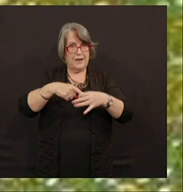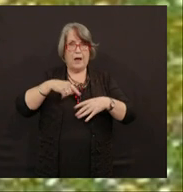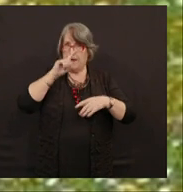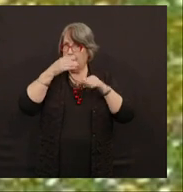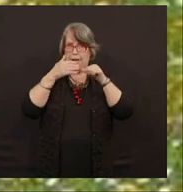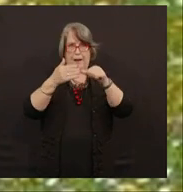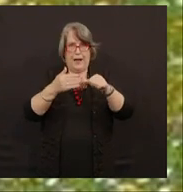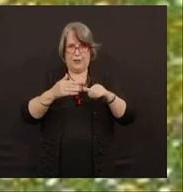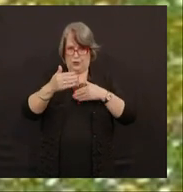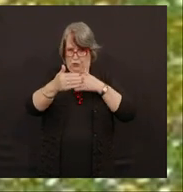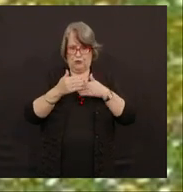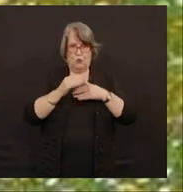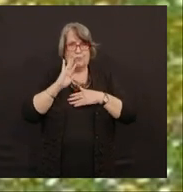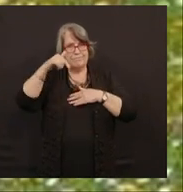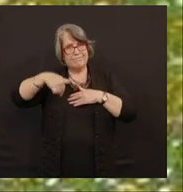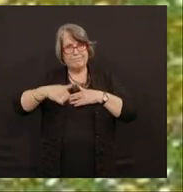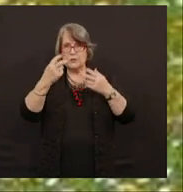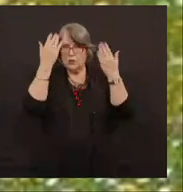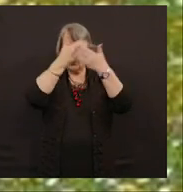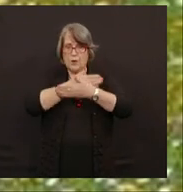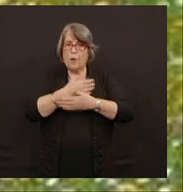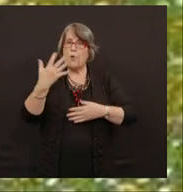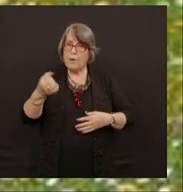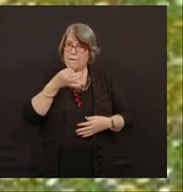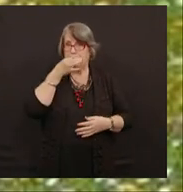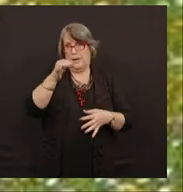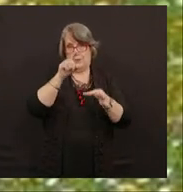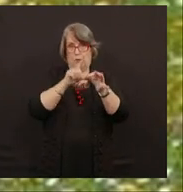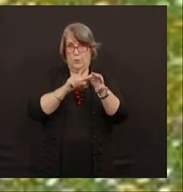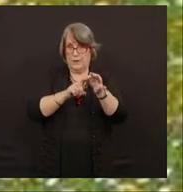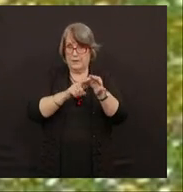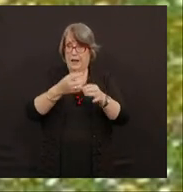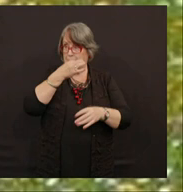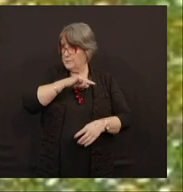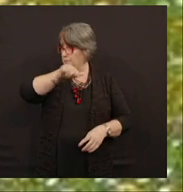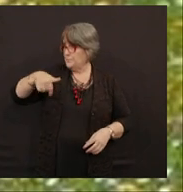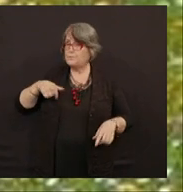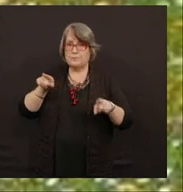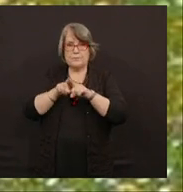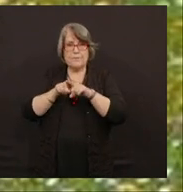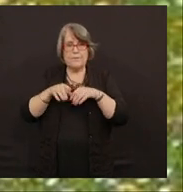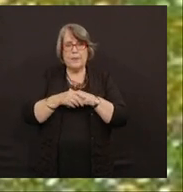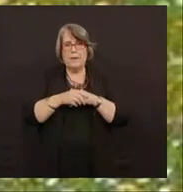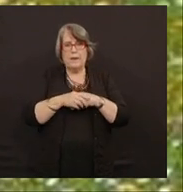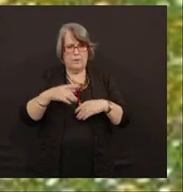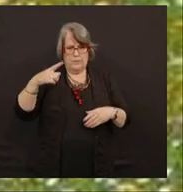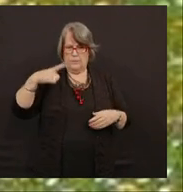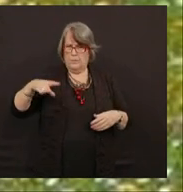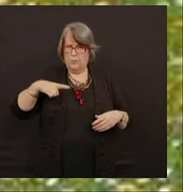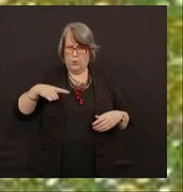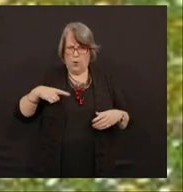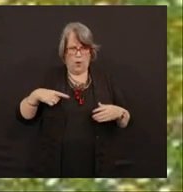it in a short presentation like this, but it's a question that we need to be asking ourselves collectively. Why have we got